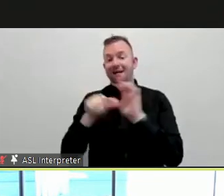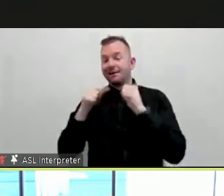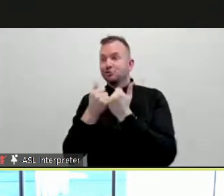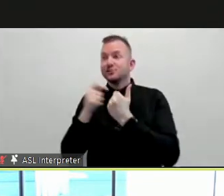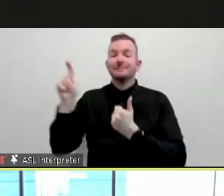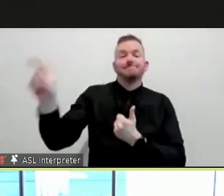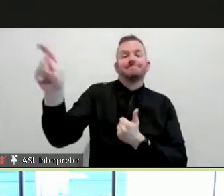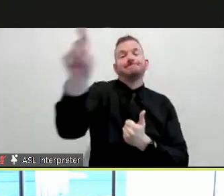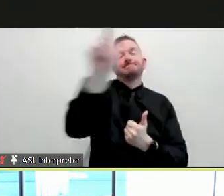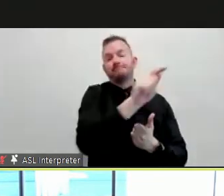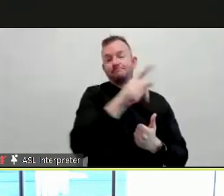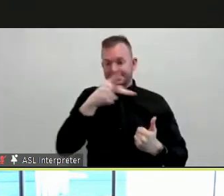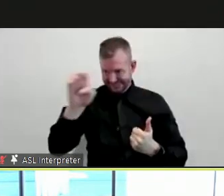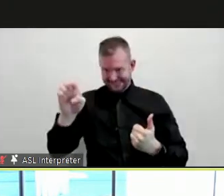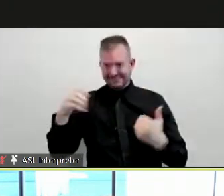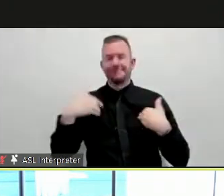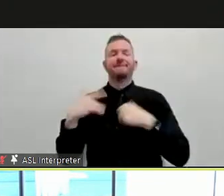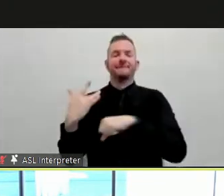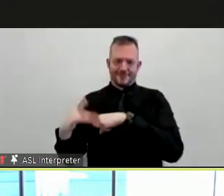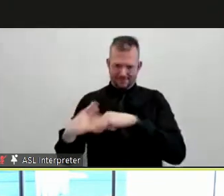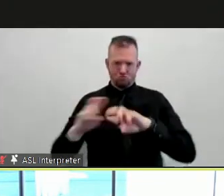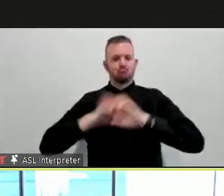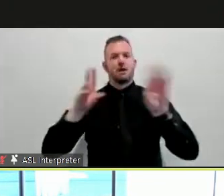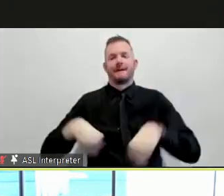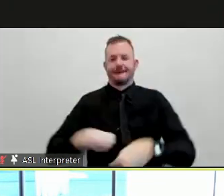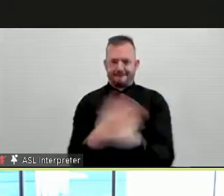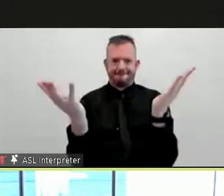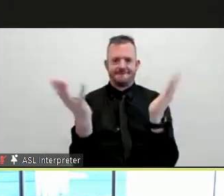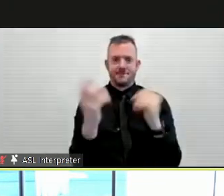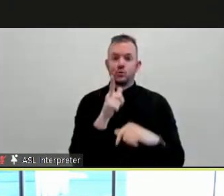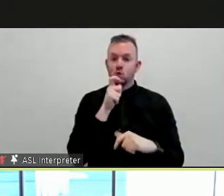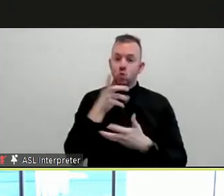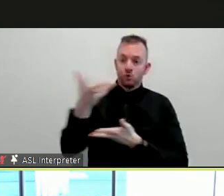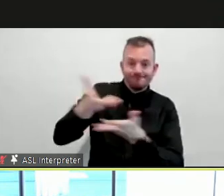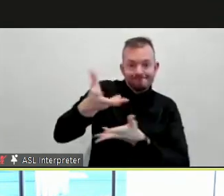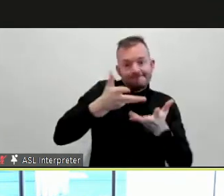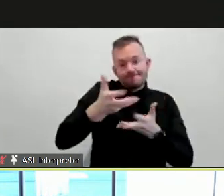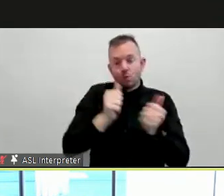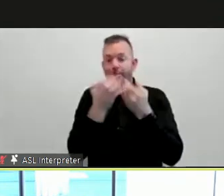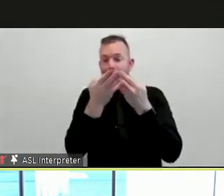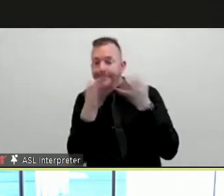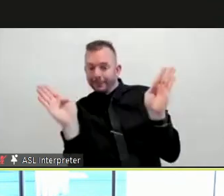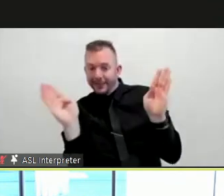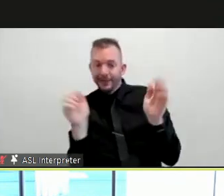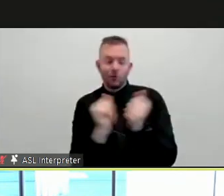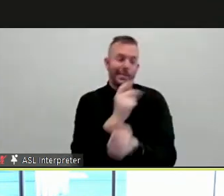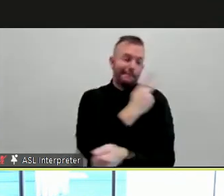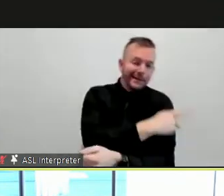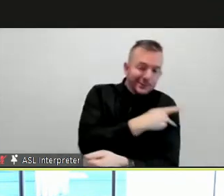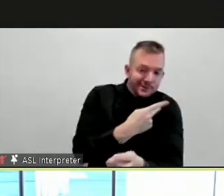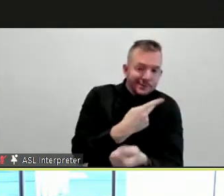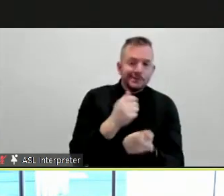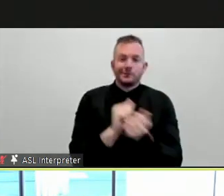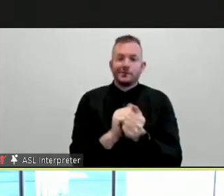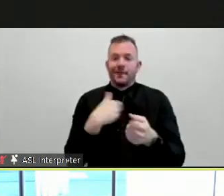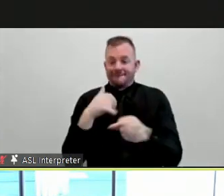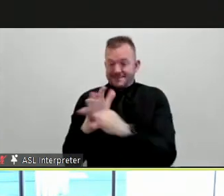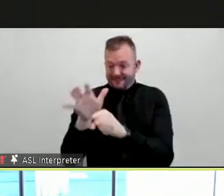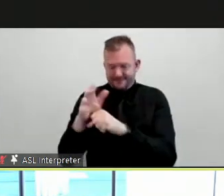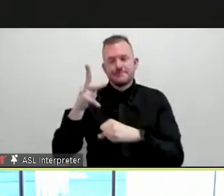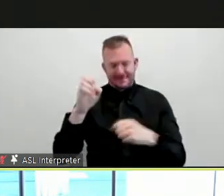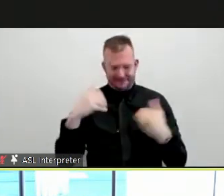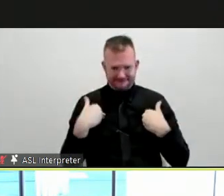going to be dealing with patients or the public and would need that for their work. One of the things that I'd